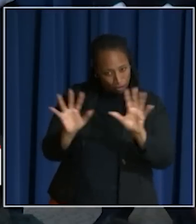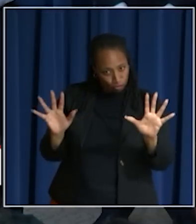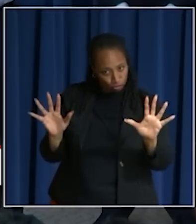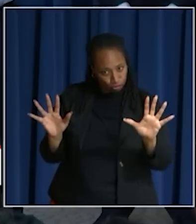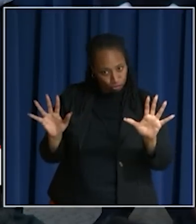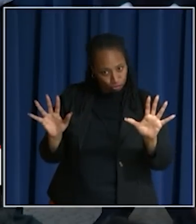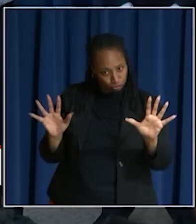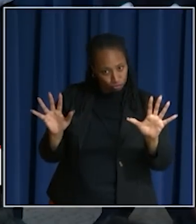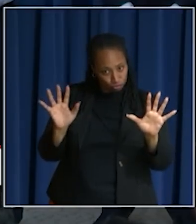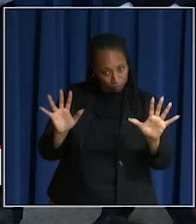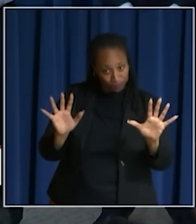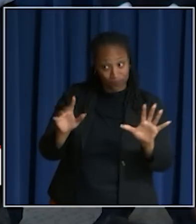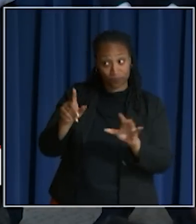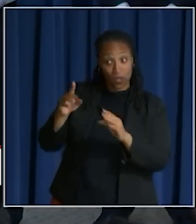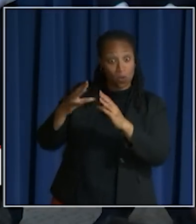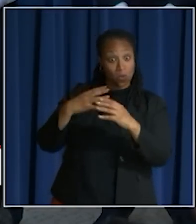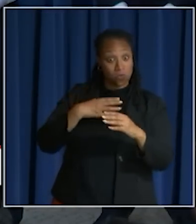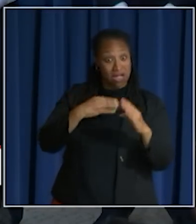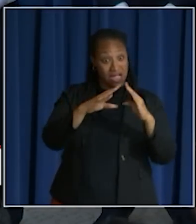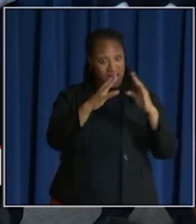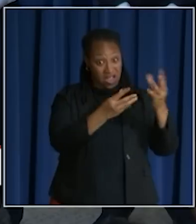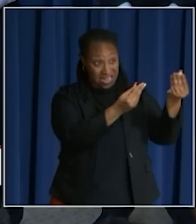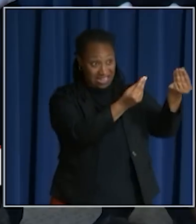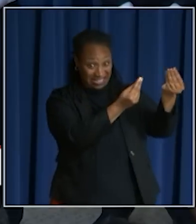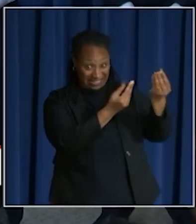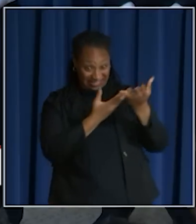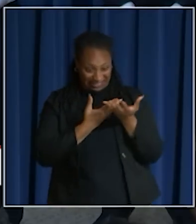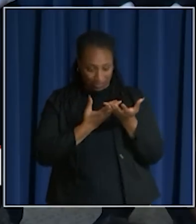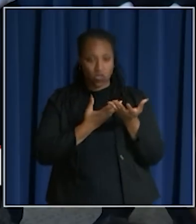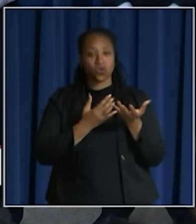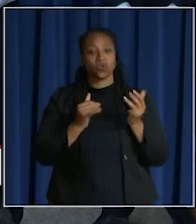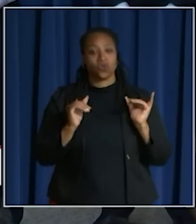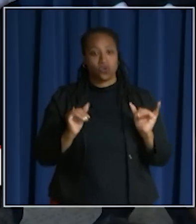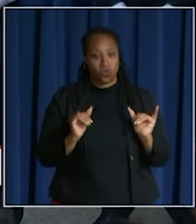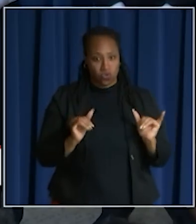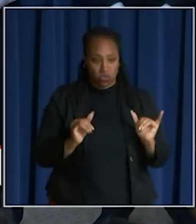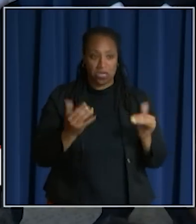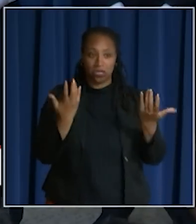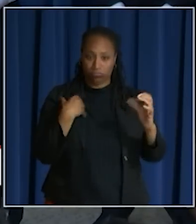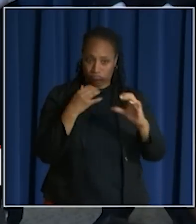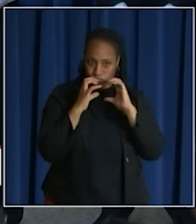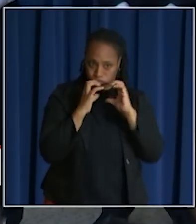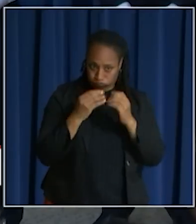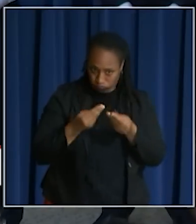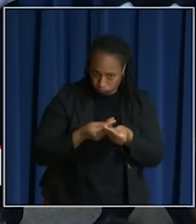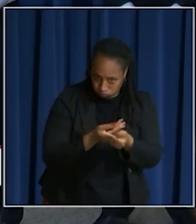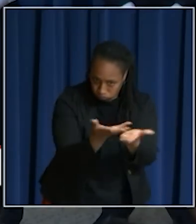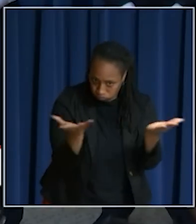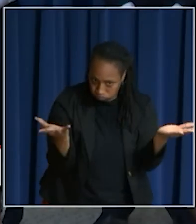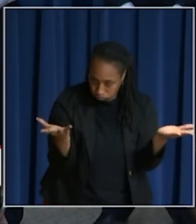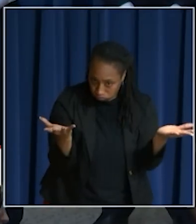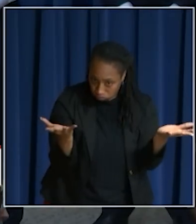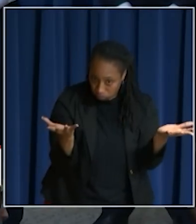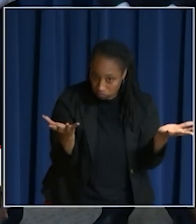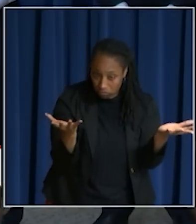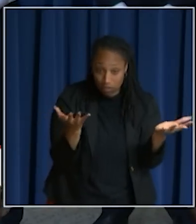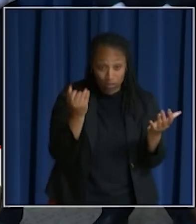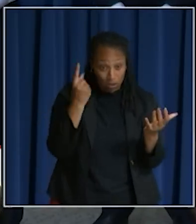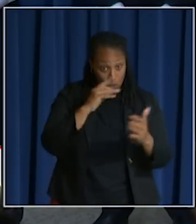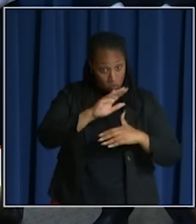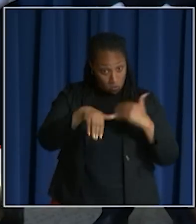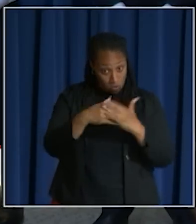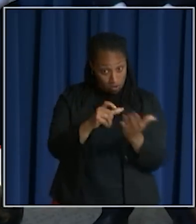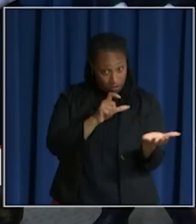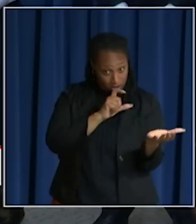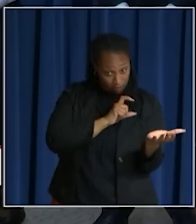to make this clear that this is needed in our city, that all law enforcement be